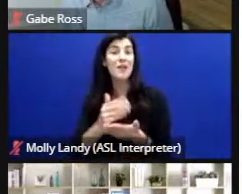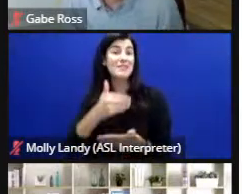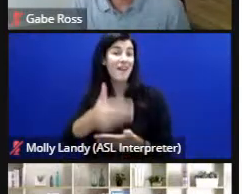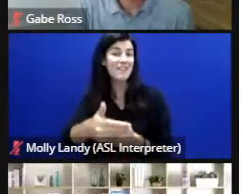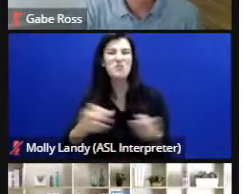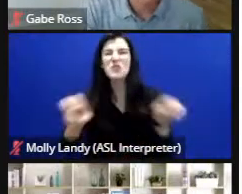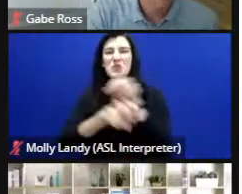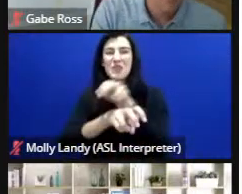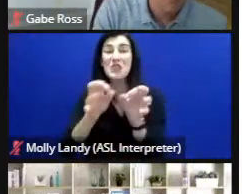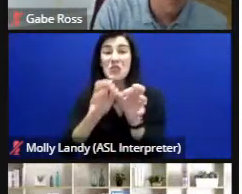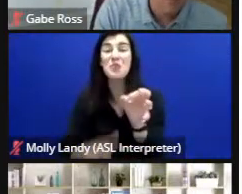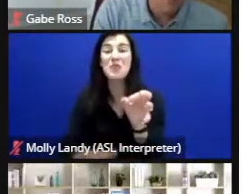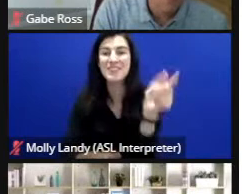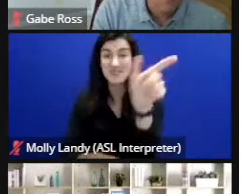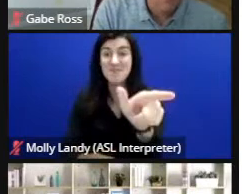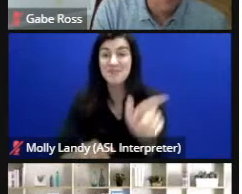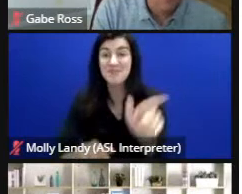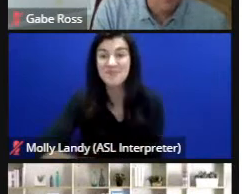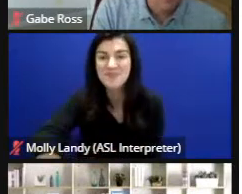speaker.